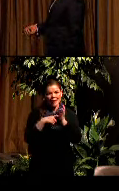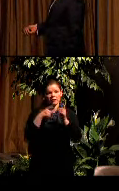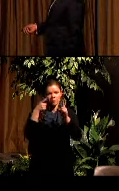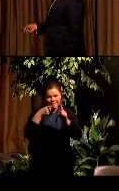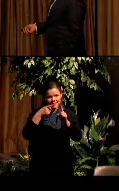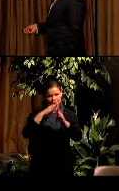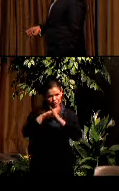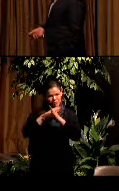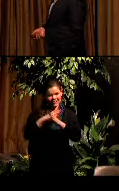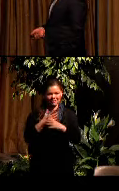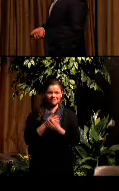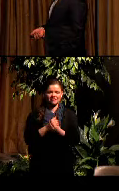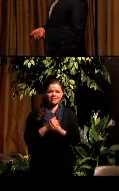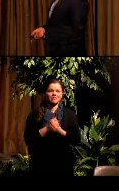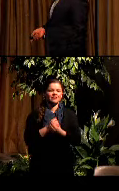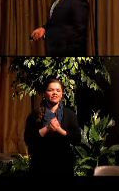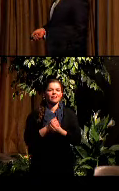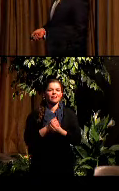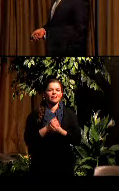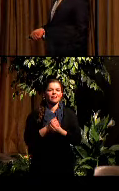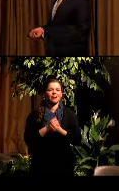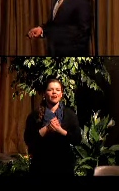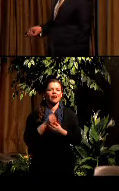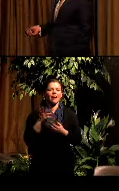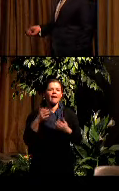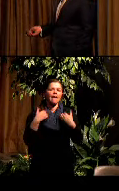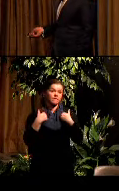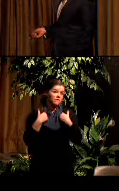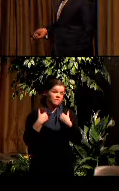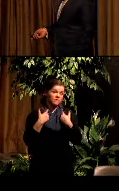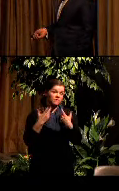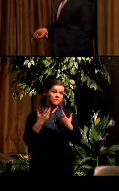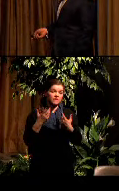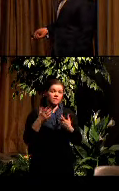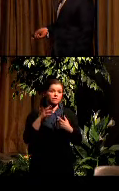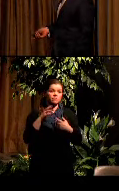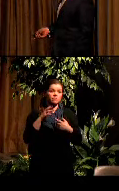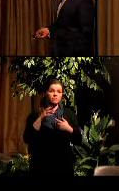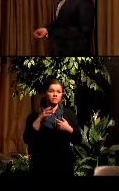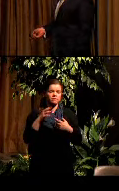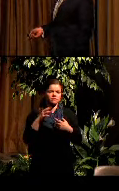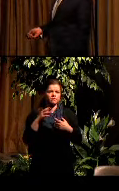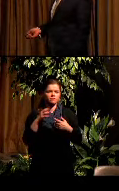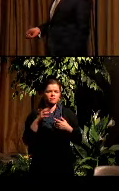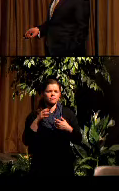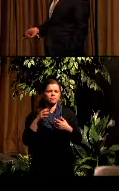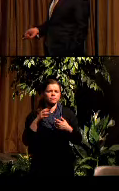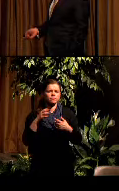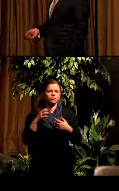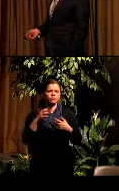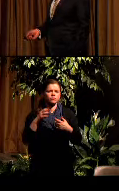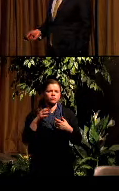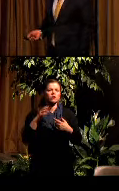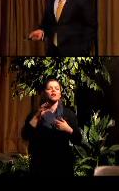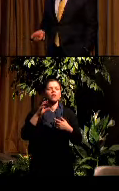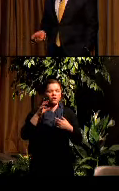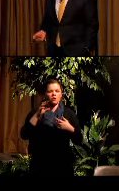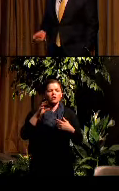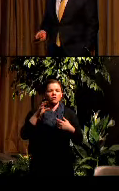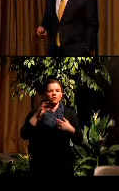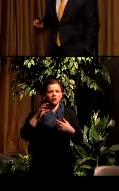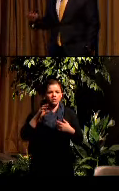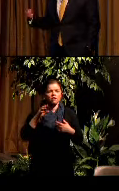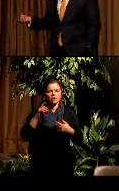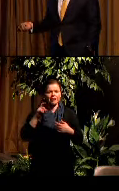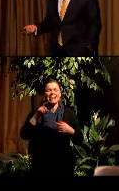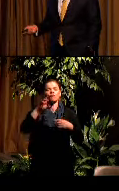reproductive, captive reproduction. Species like the palila, the Kauai elapaio, the crested